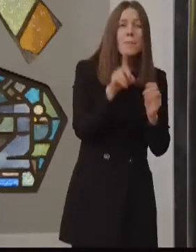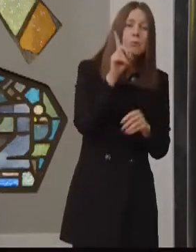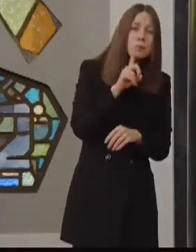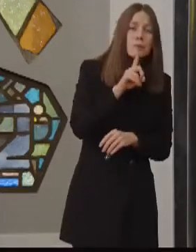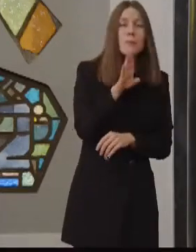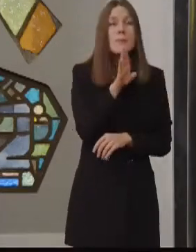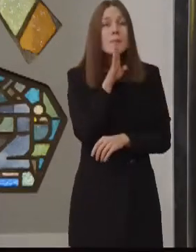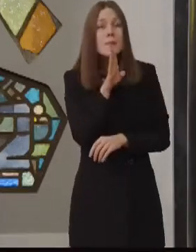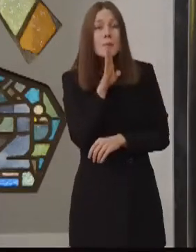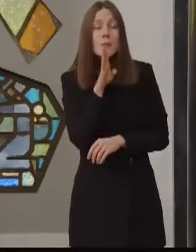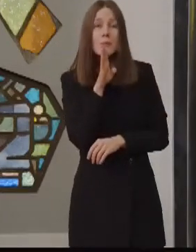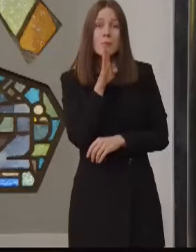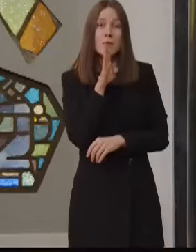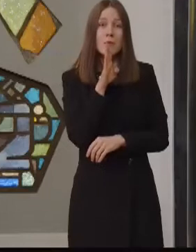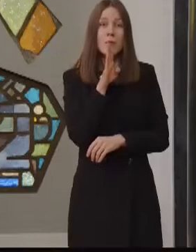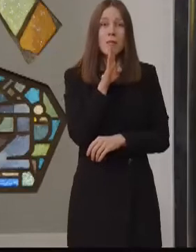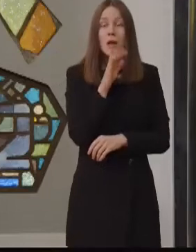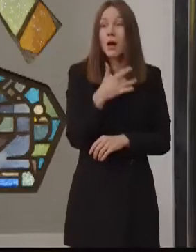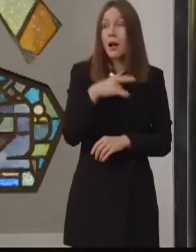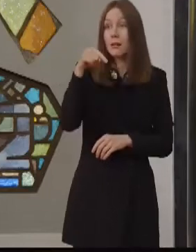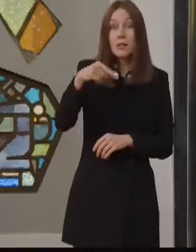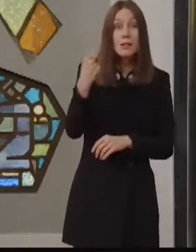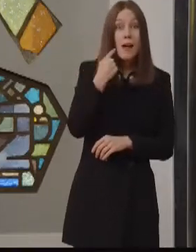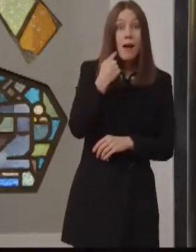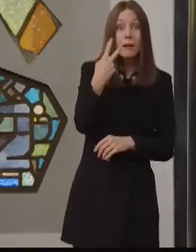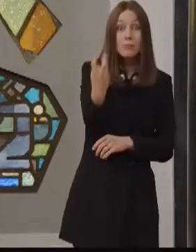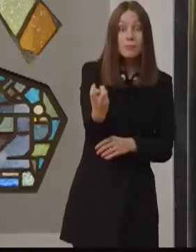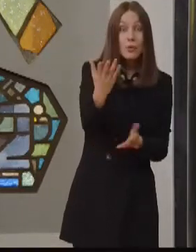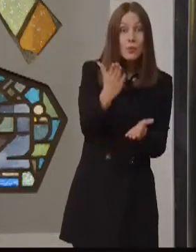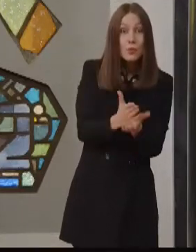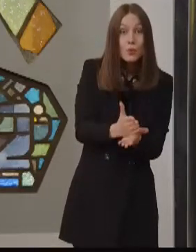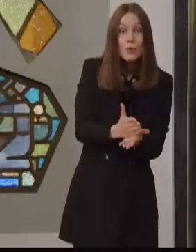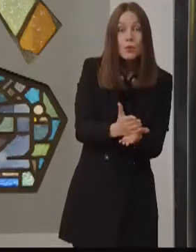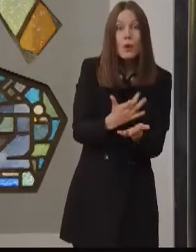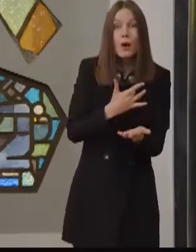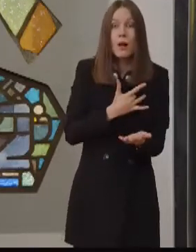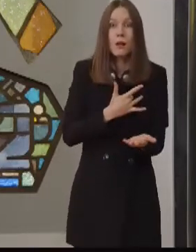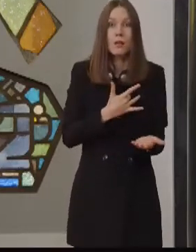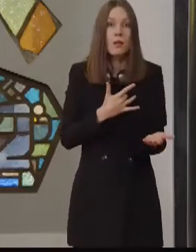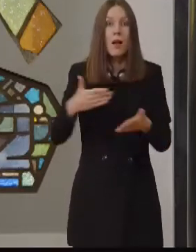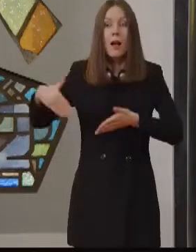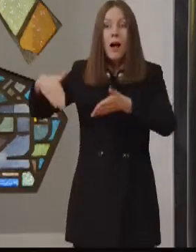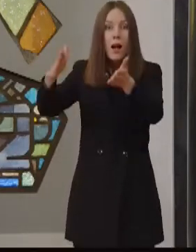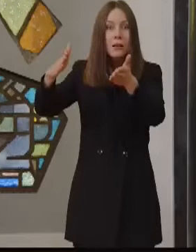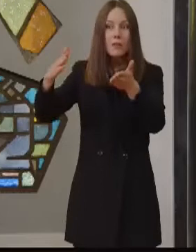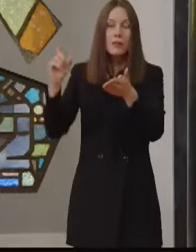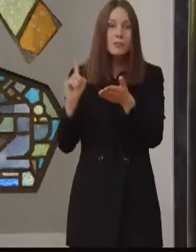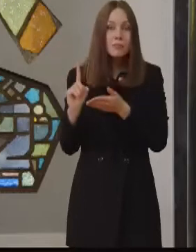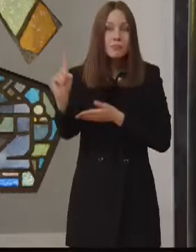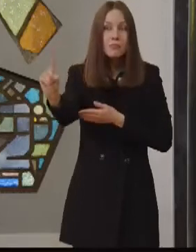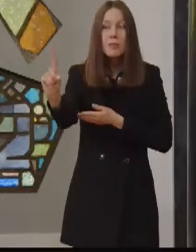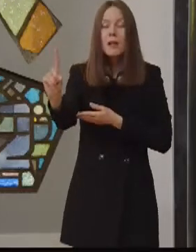We have to show them that the LGBT people are simple boys and girls, maybe sitting here in this hall,